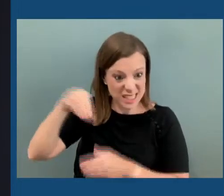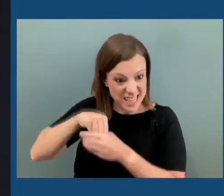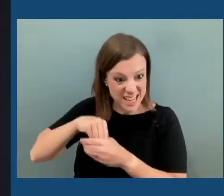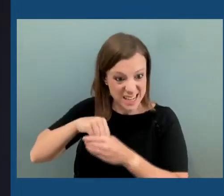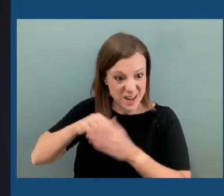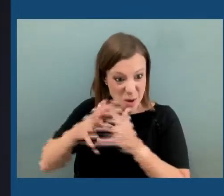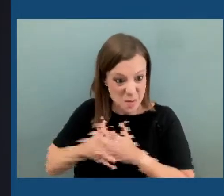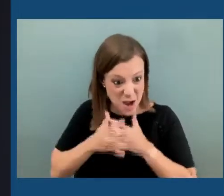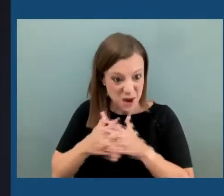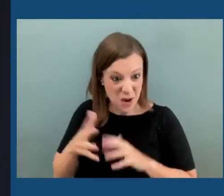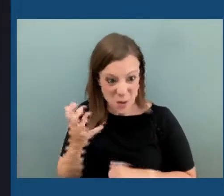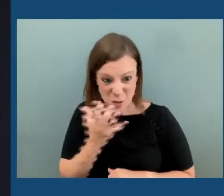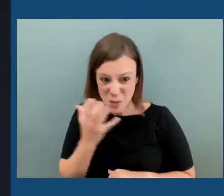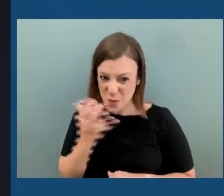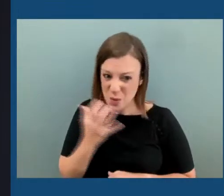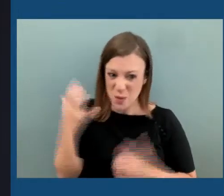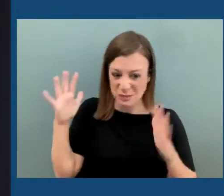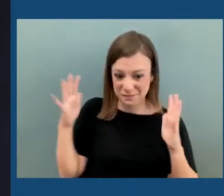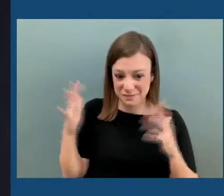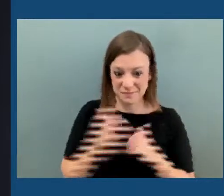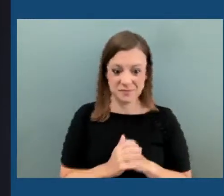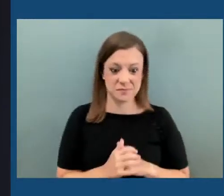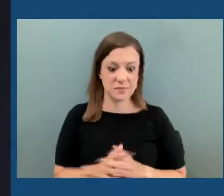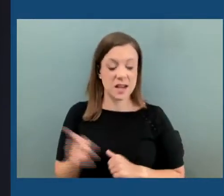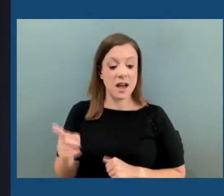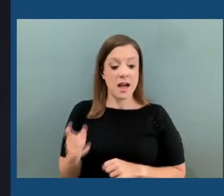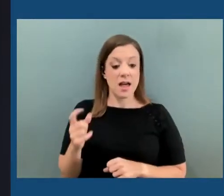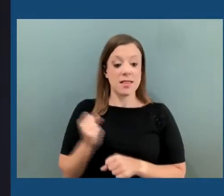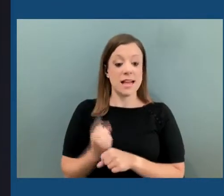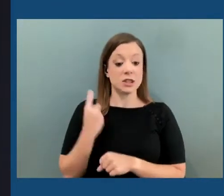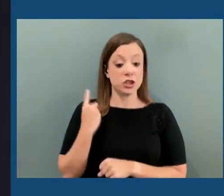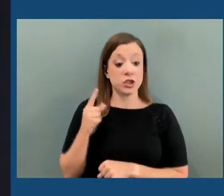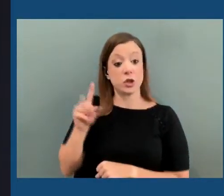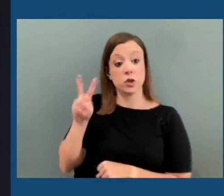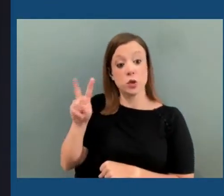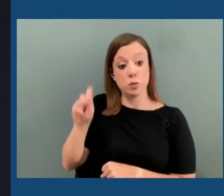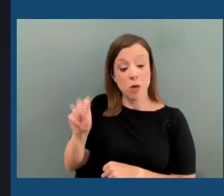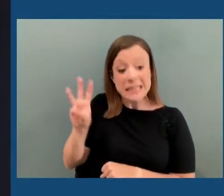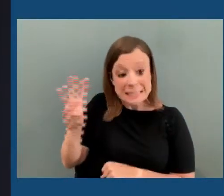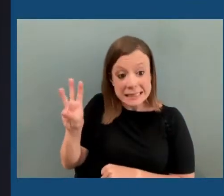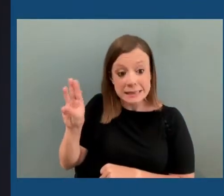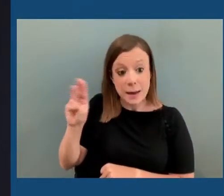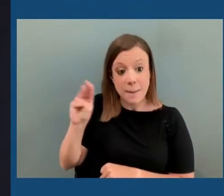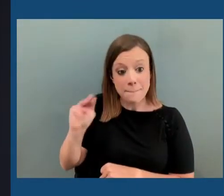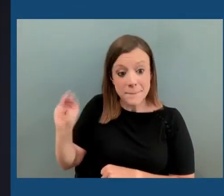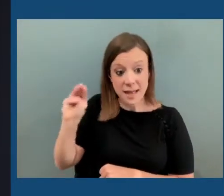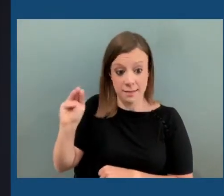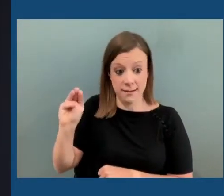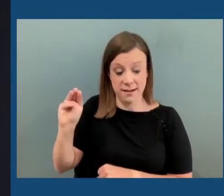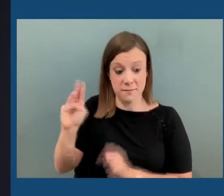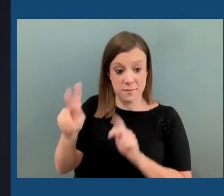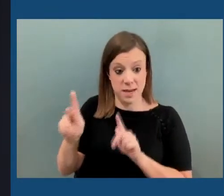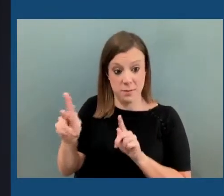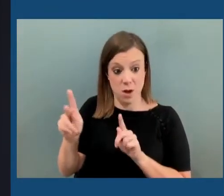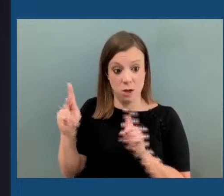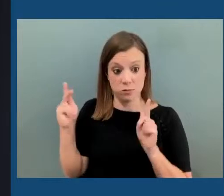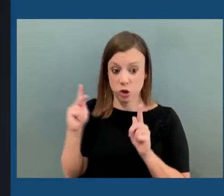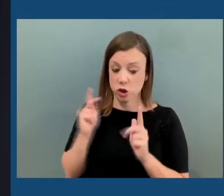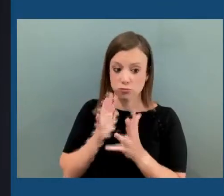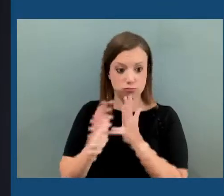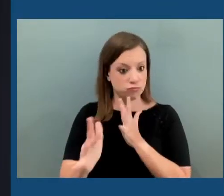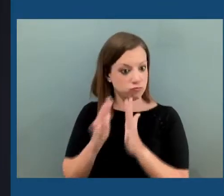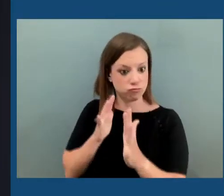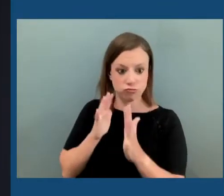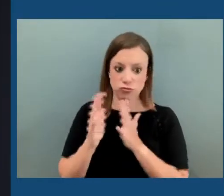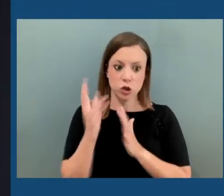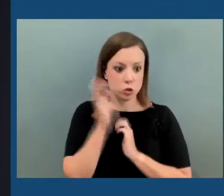more than 2.6 million individuals traveled through our airport. Many of them, as the governor said, this is their first impression and the last impression